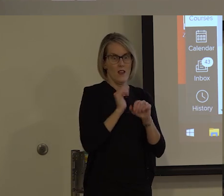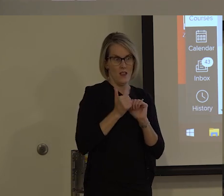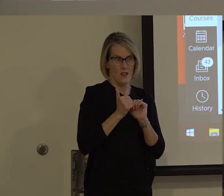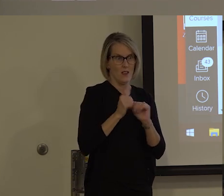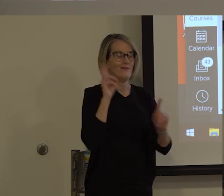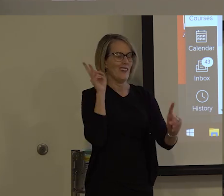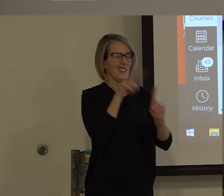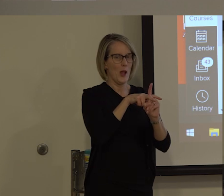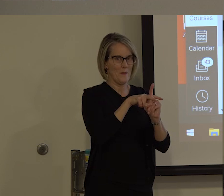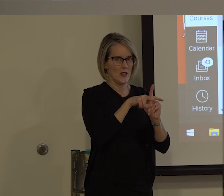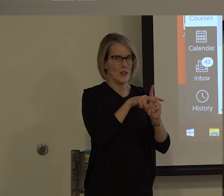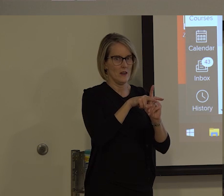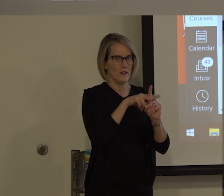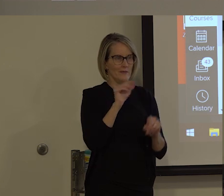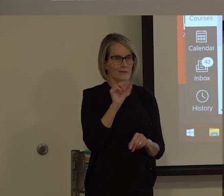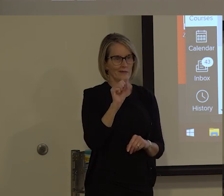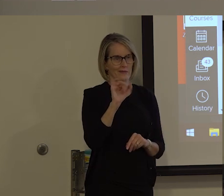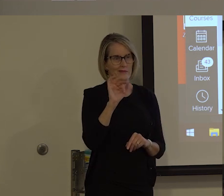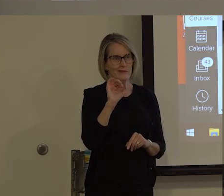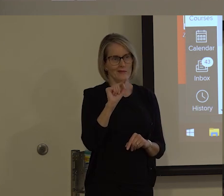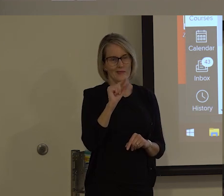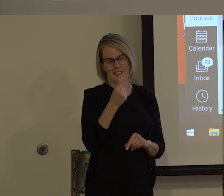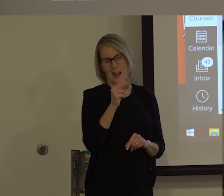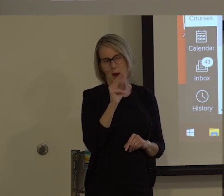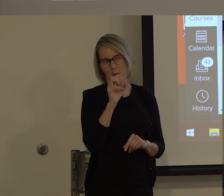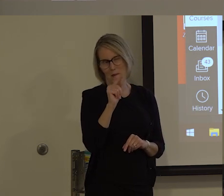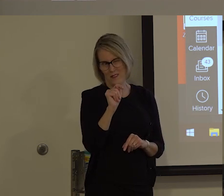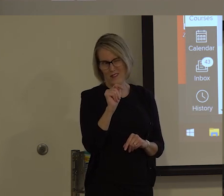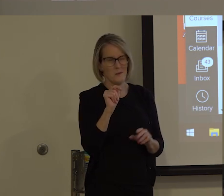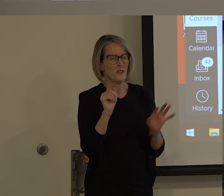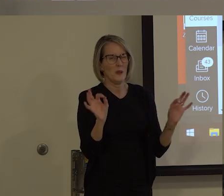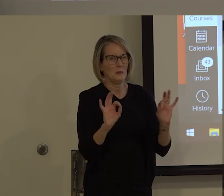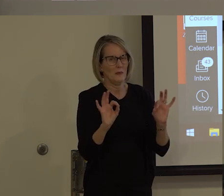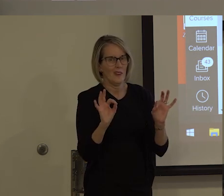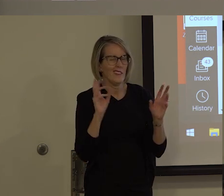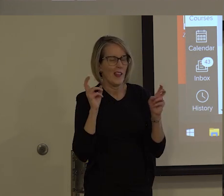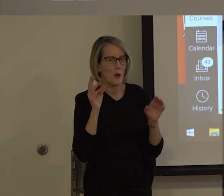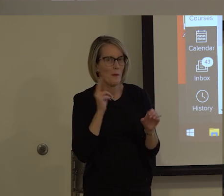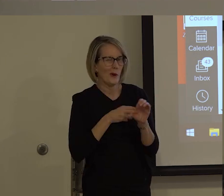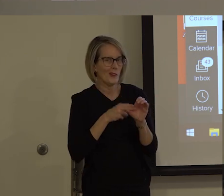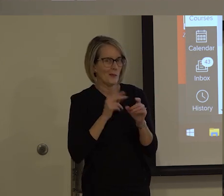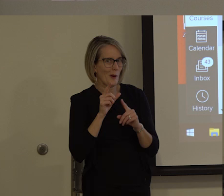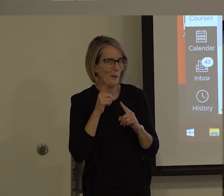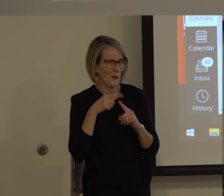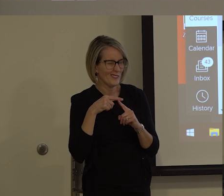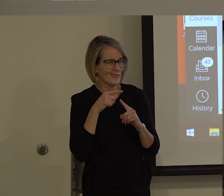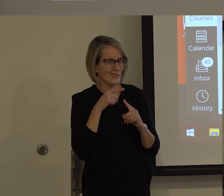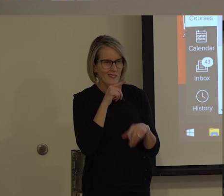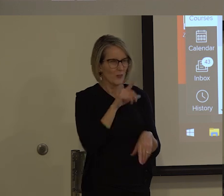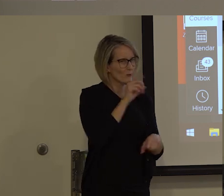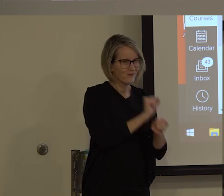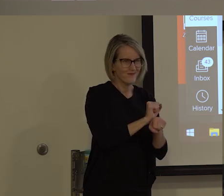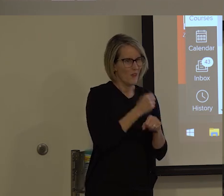but I believe we decided that they're all like very low stakes, like participation points. They're actual homework. These are just